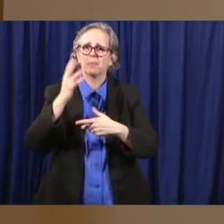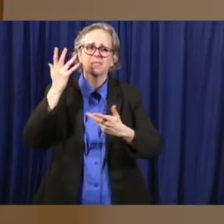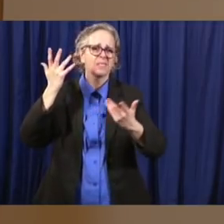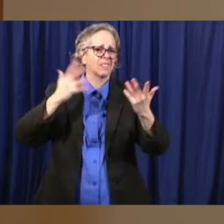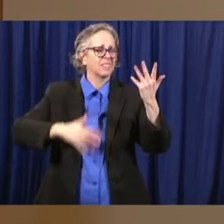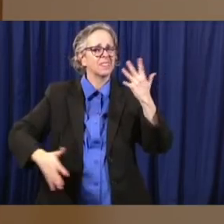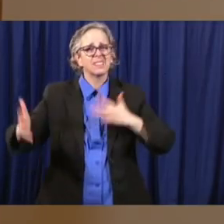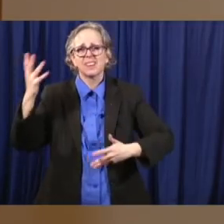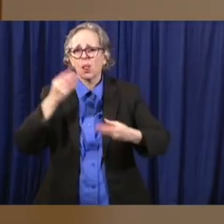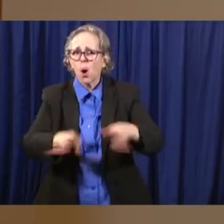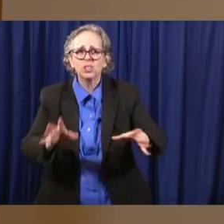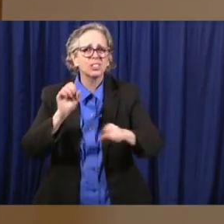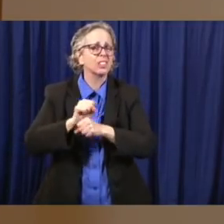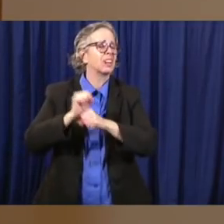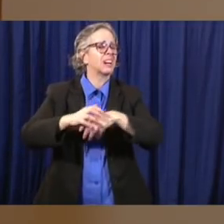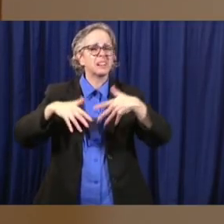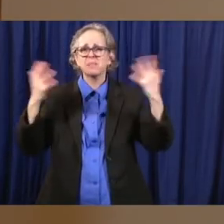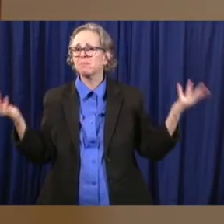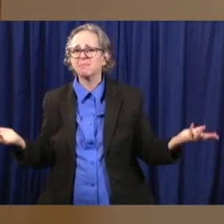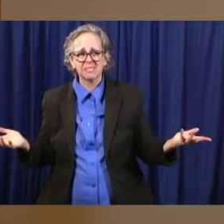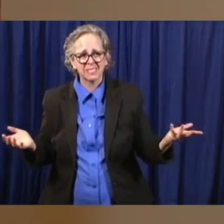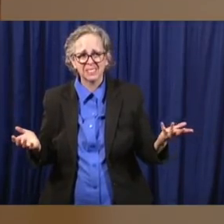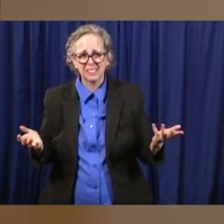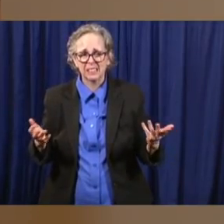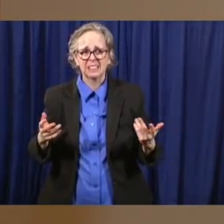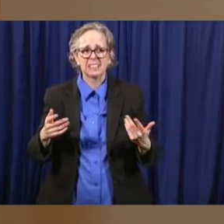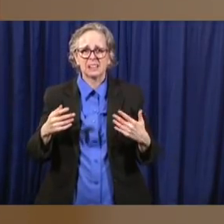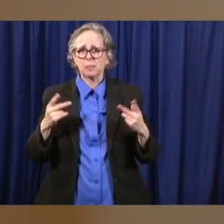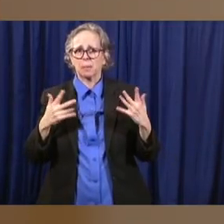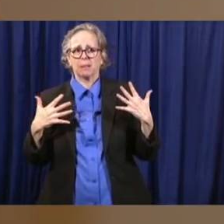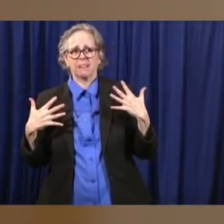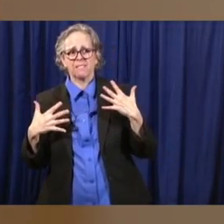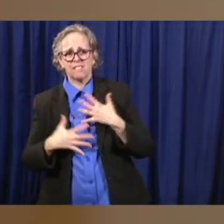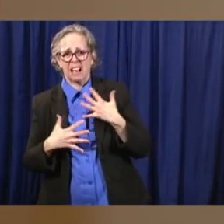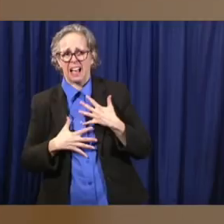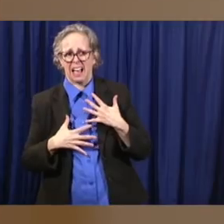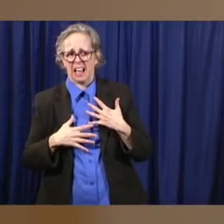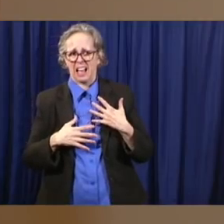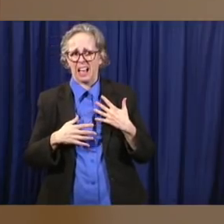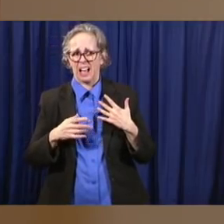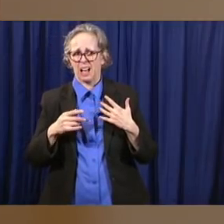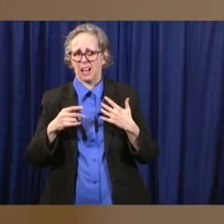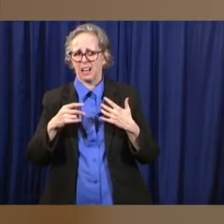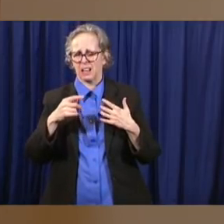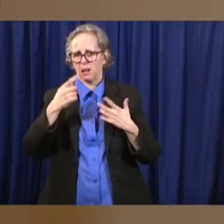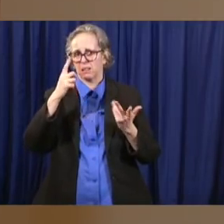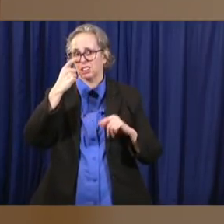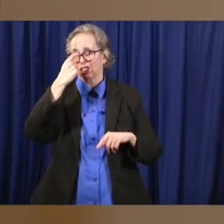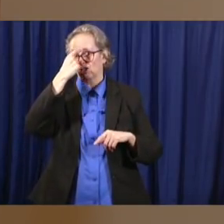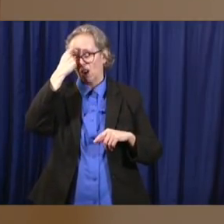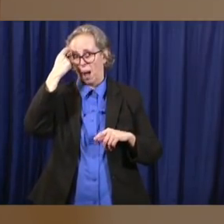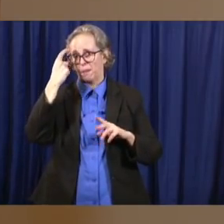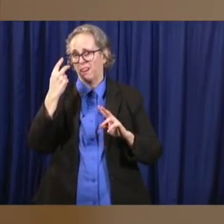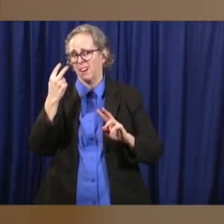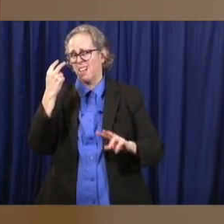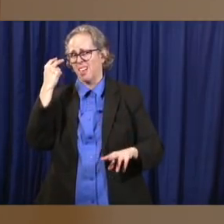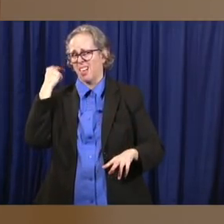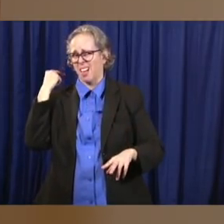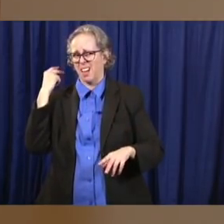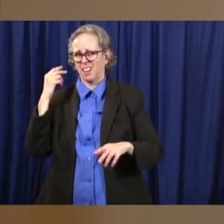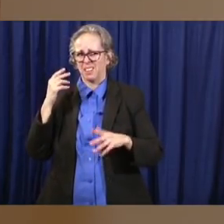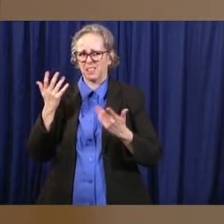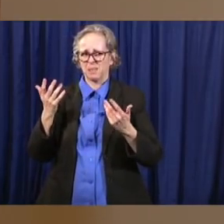that we can see from past traumas and weather accidents and things that there can